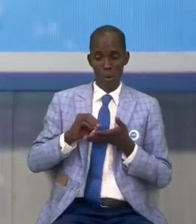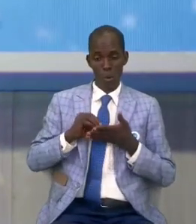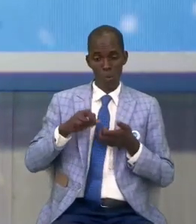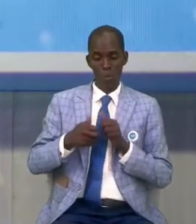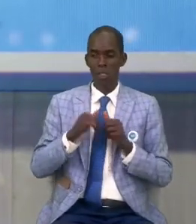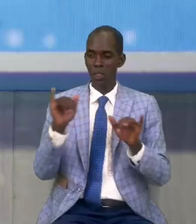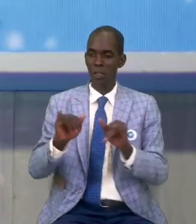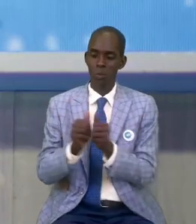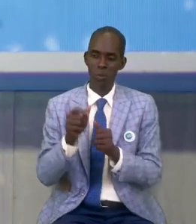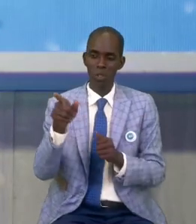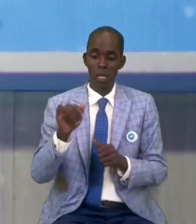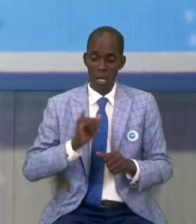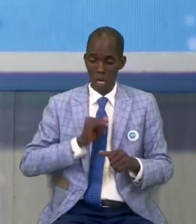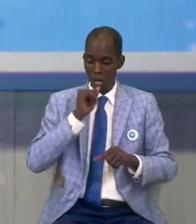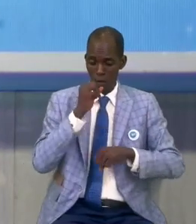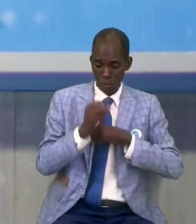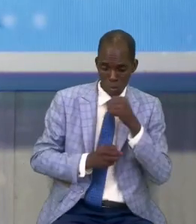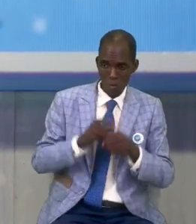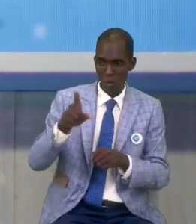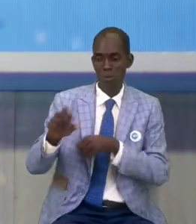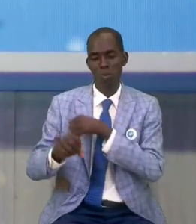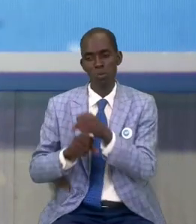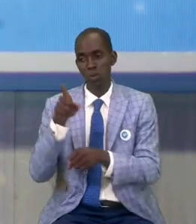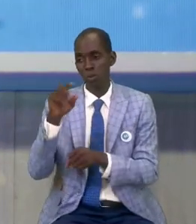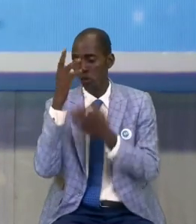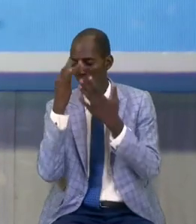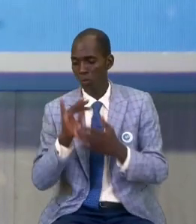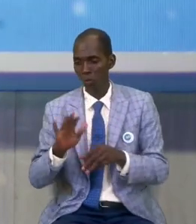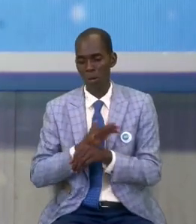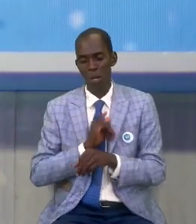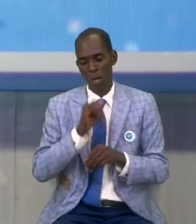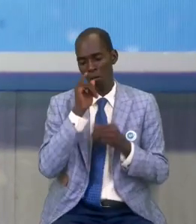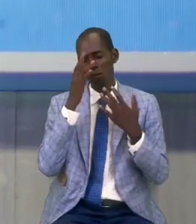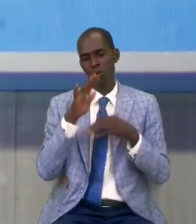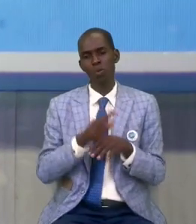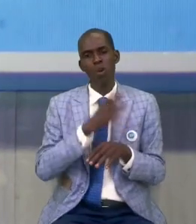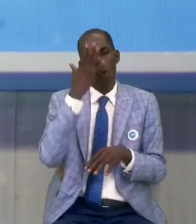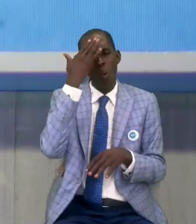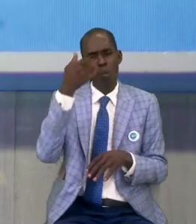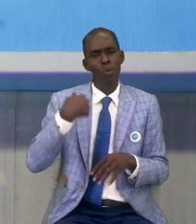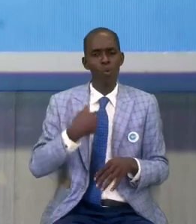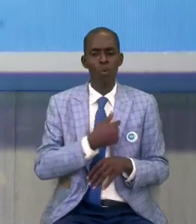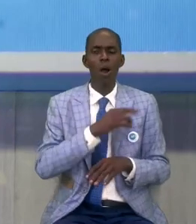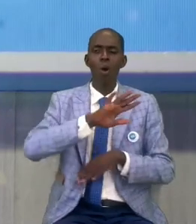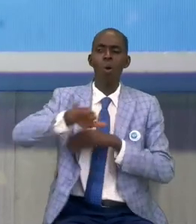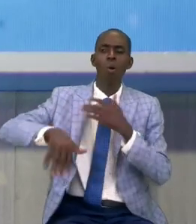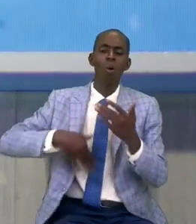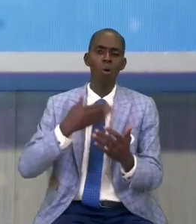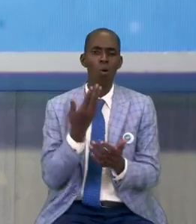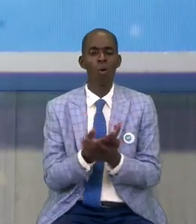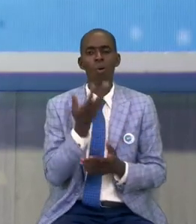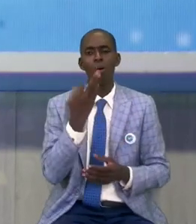we're all of unclean lips, unclean language, unclean heart, unclean thoughts,